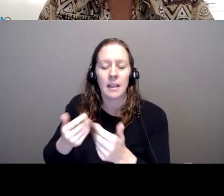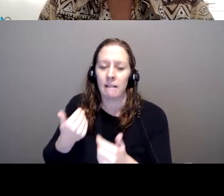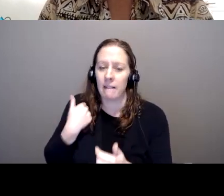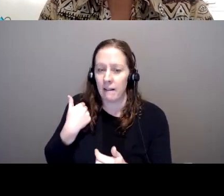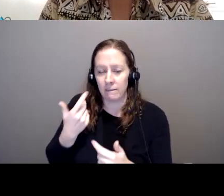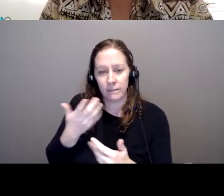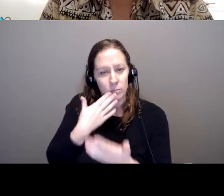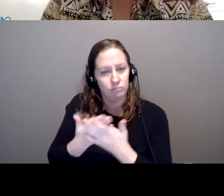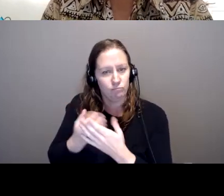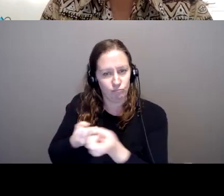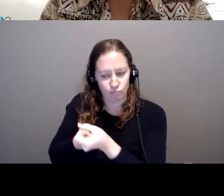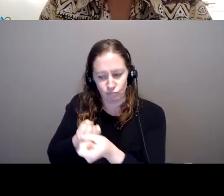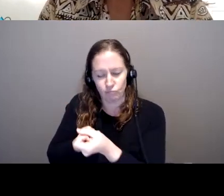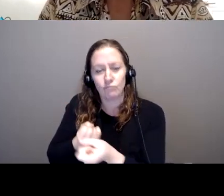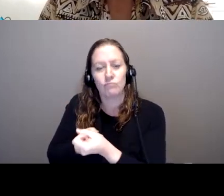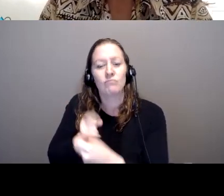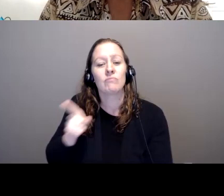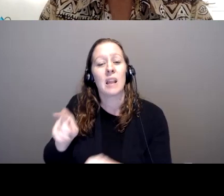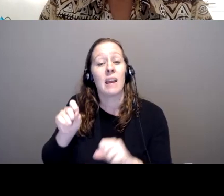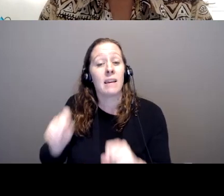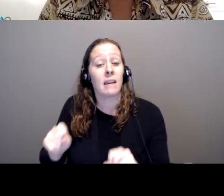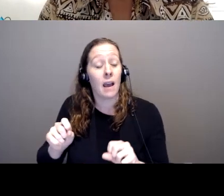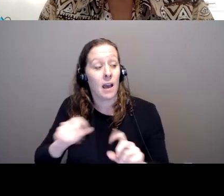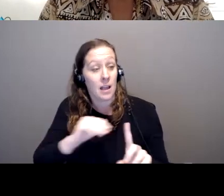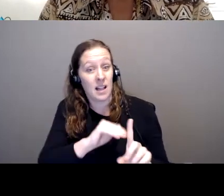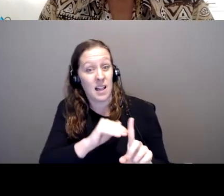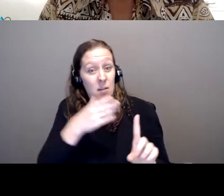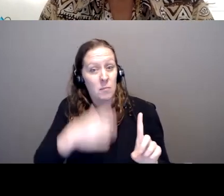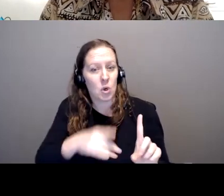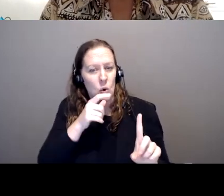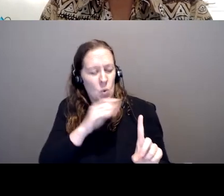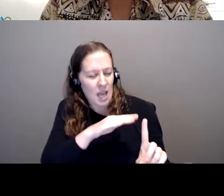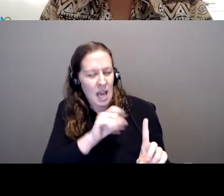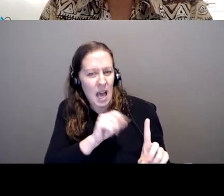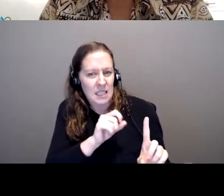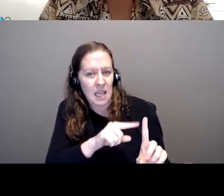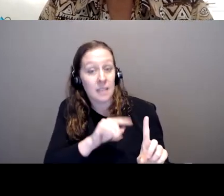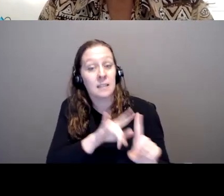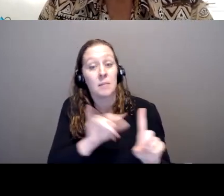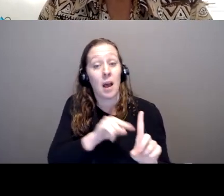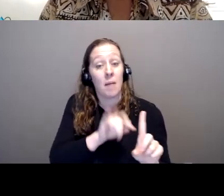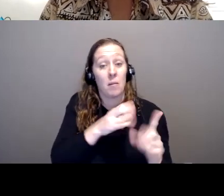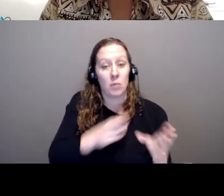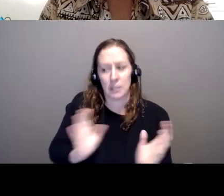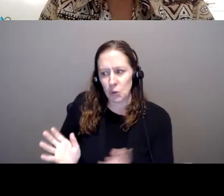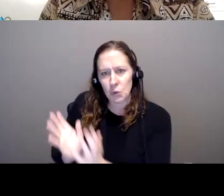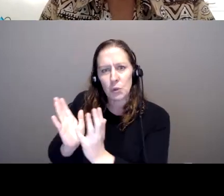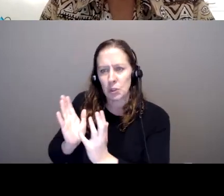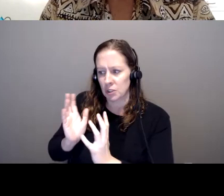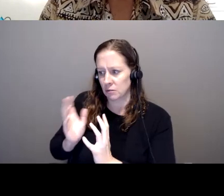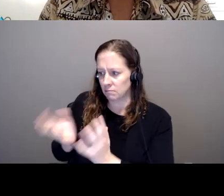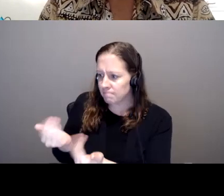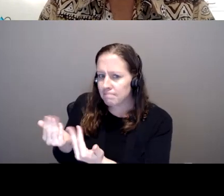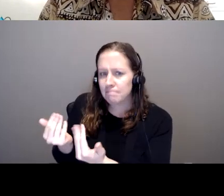have someone that they can use as a sounding board, but also be encouraged by them and help them